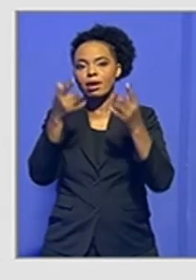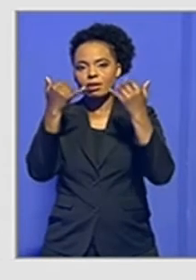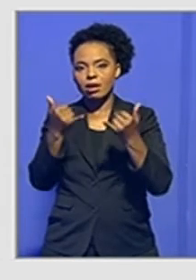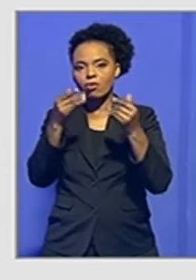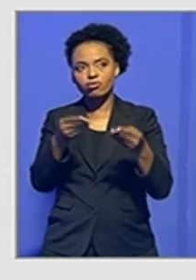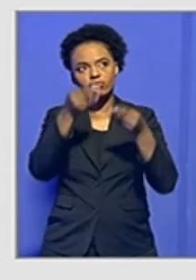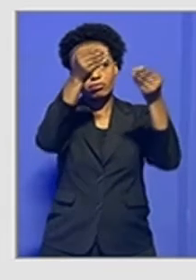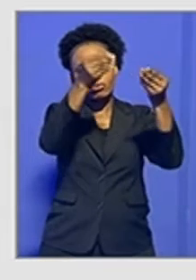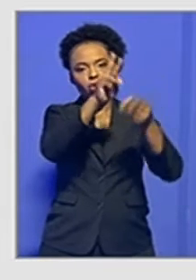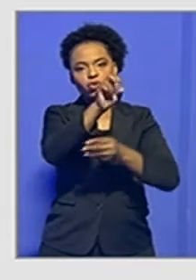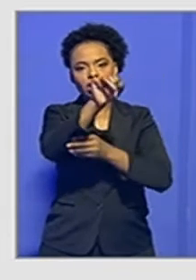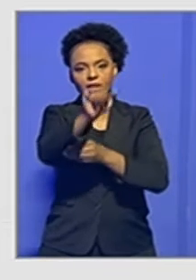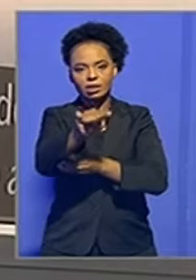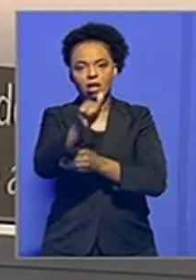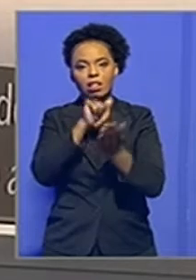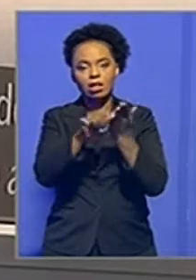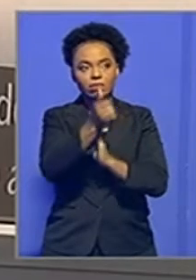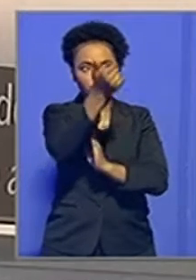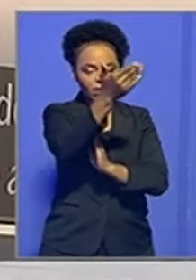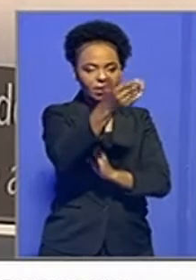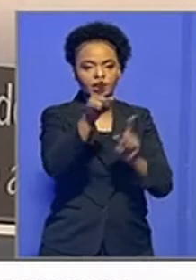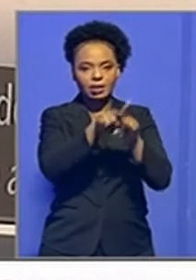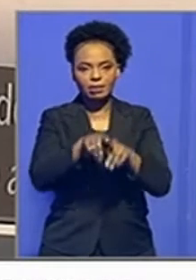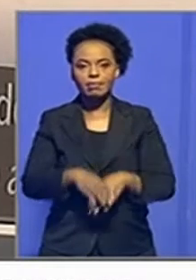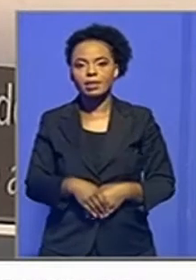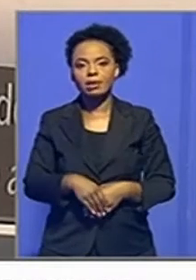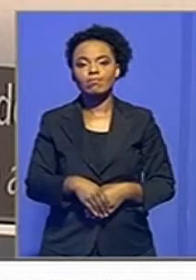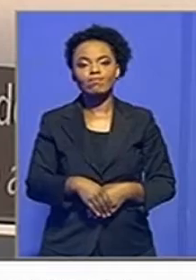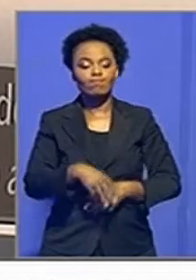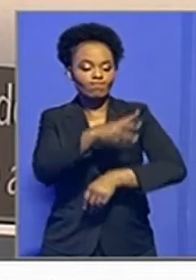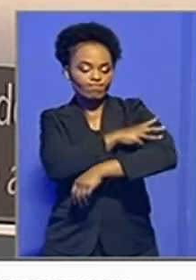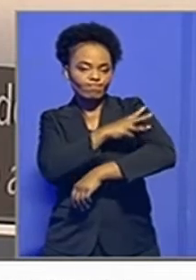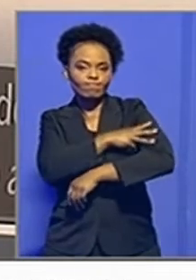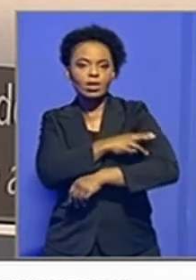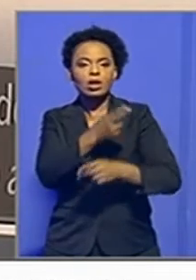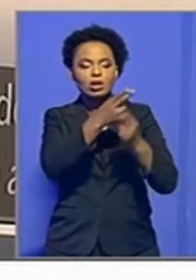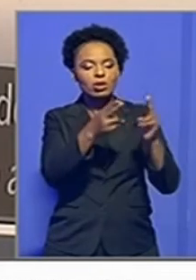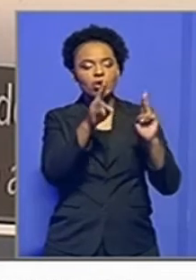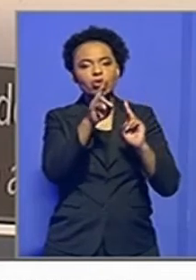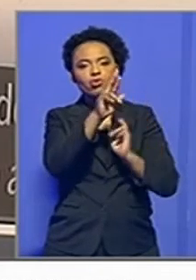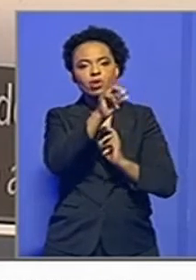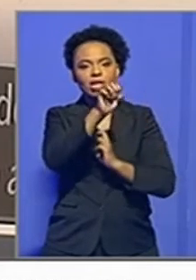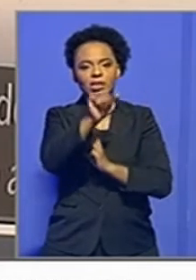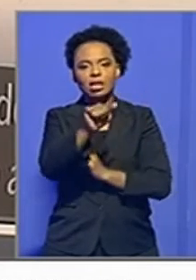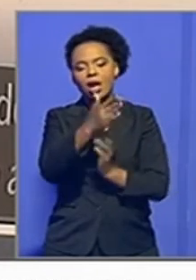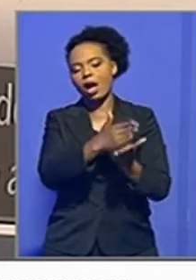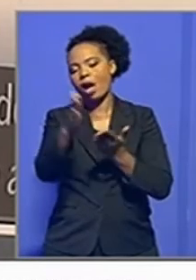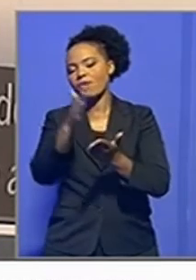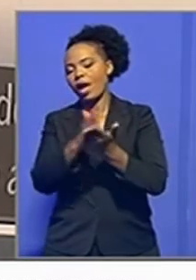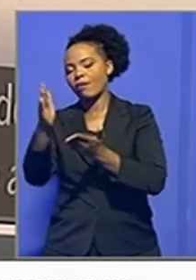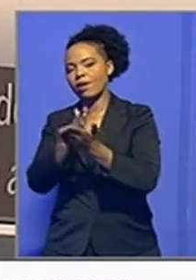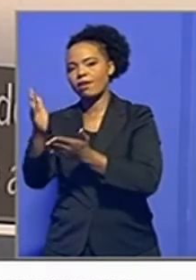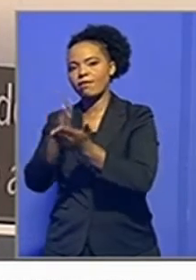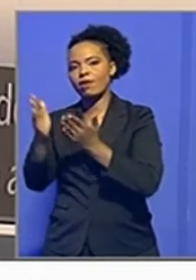ya baithuti ya UNISA. Seno ke jaaka botsamaisi ba UNISA bo ne bo simolotse go fokotsa palo ya baithuti bao ba amogelwang